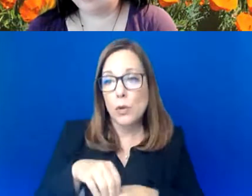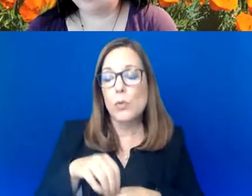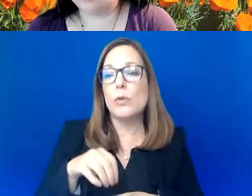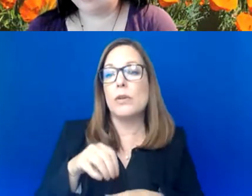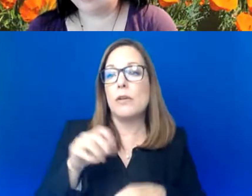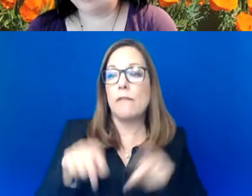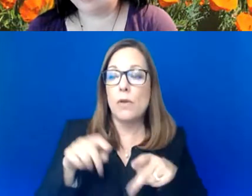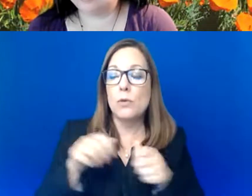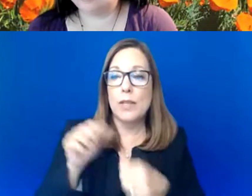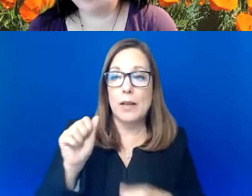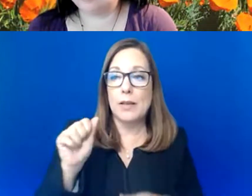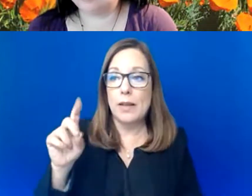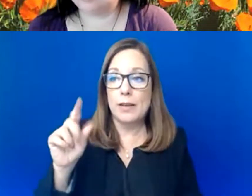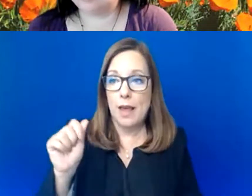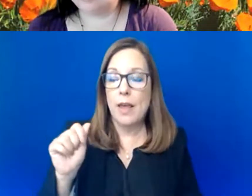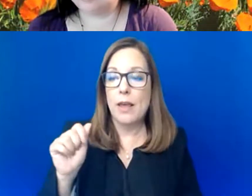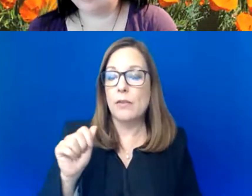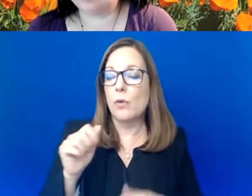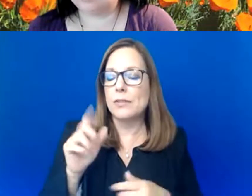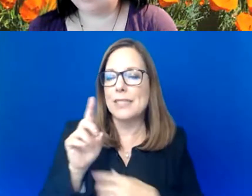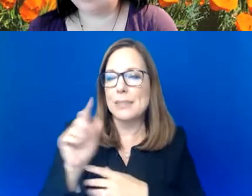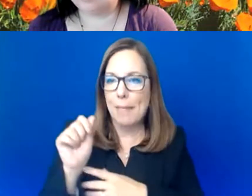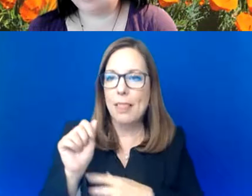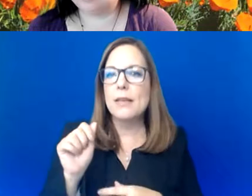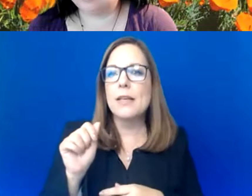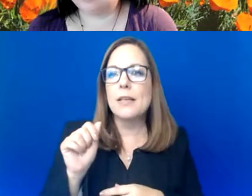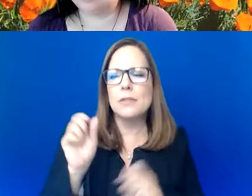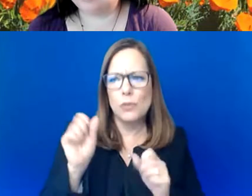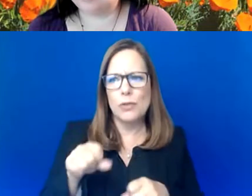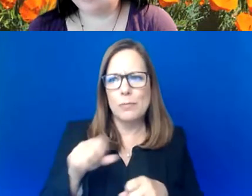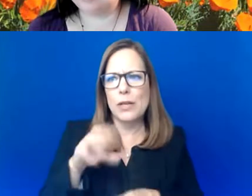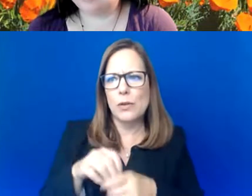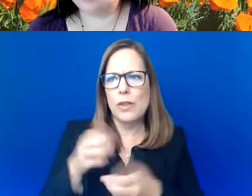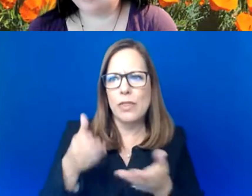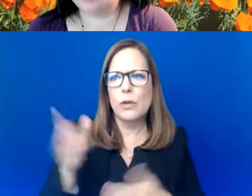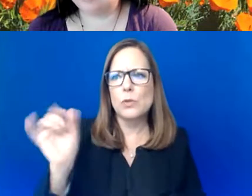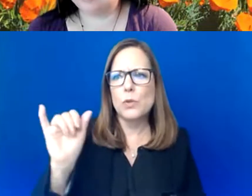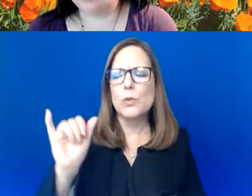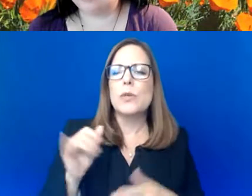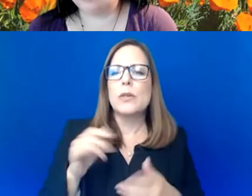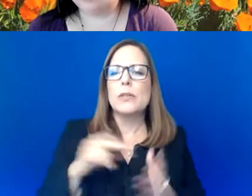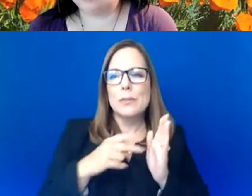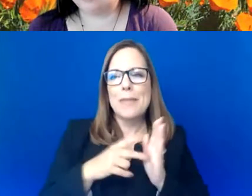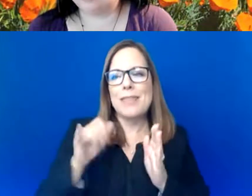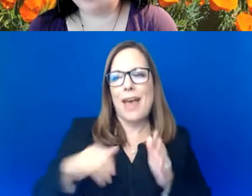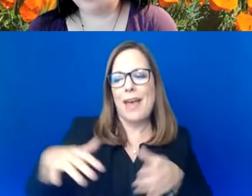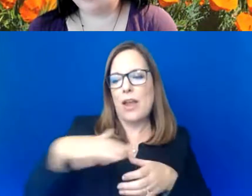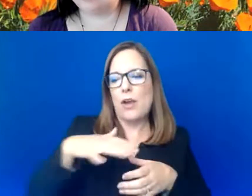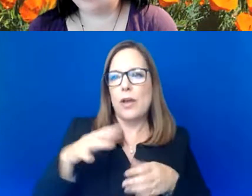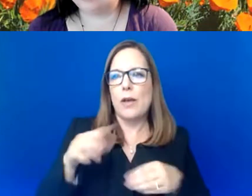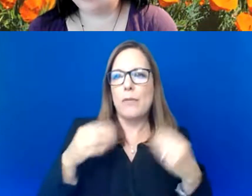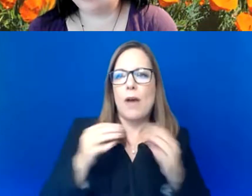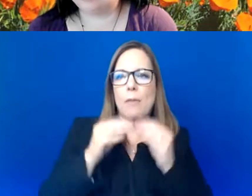included in that, where there's a little bit more attention to some of those details. But I would agree